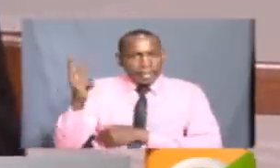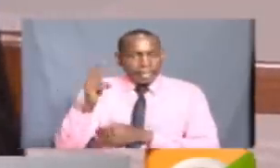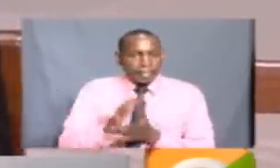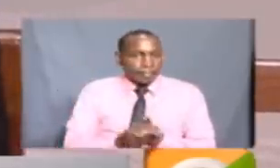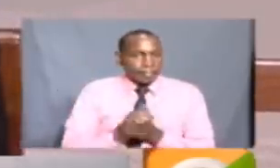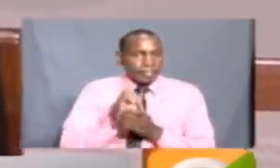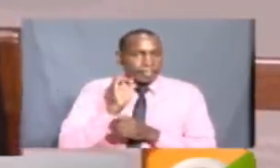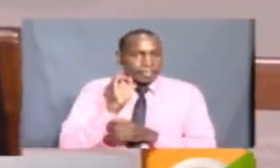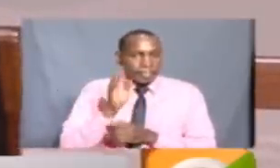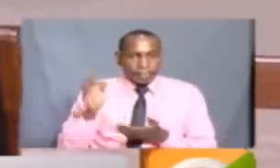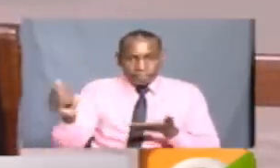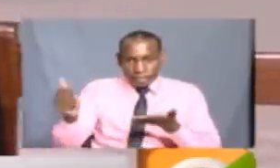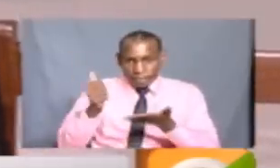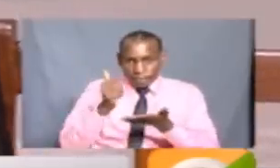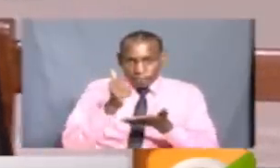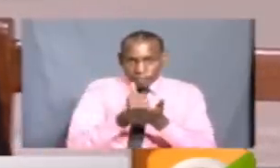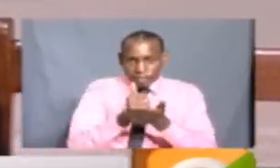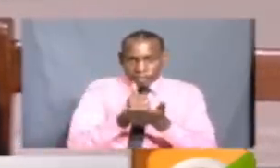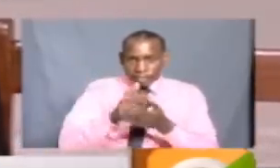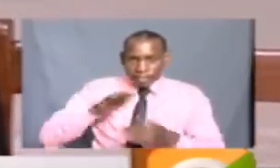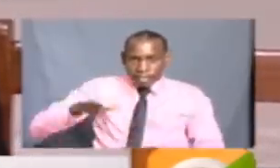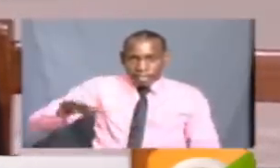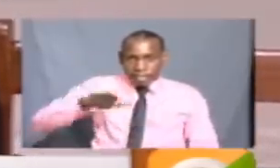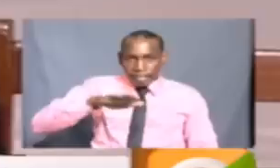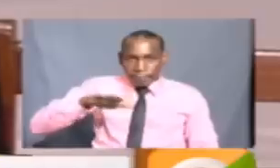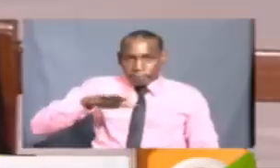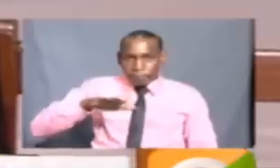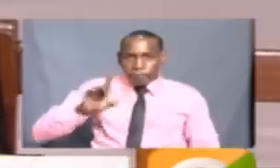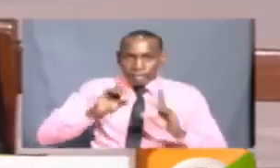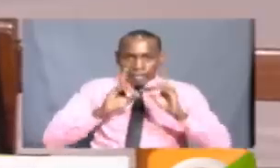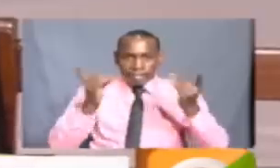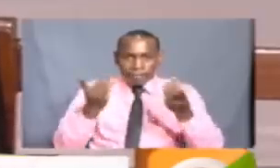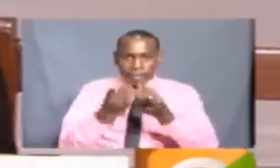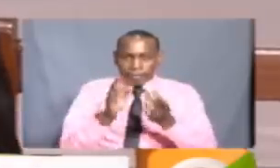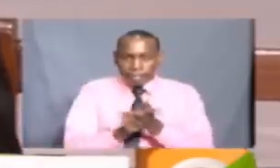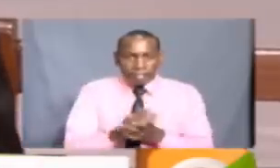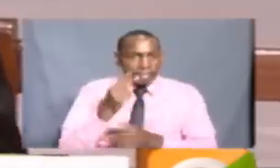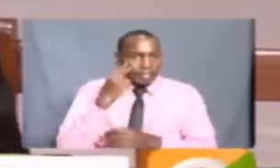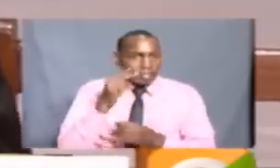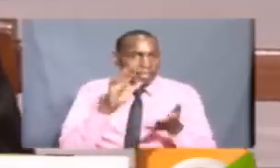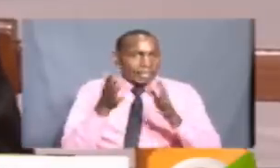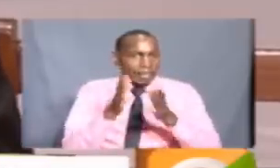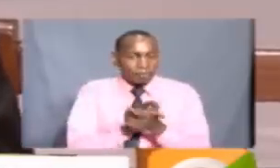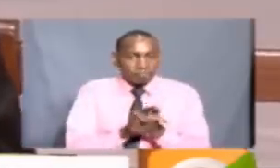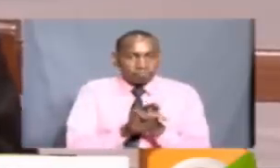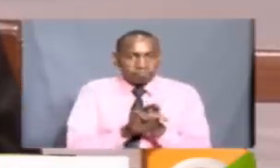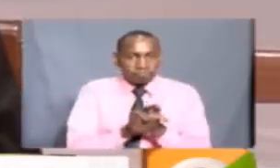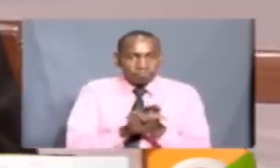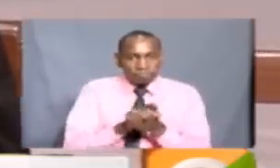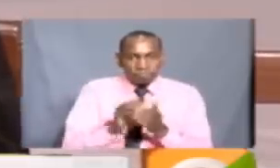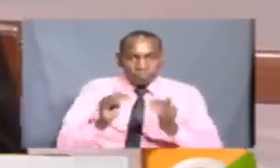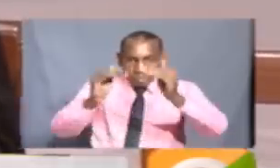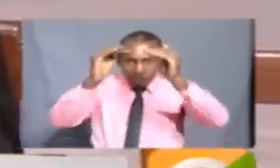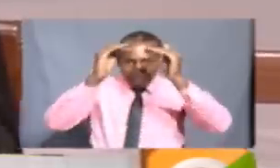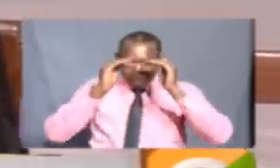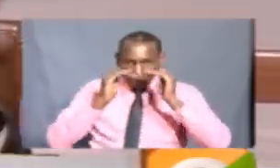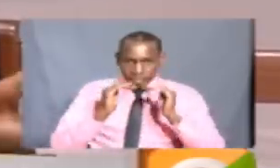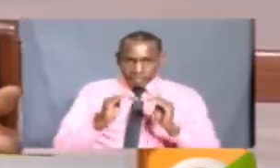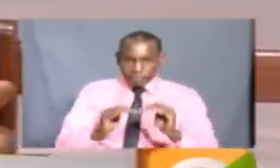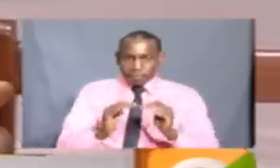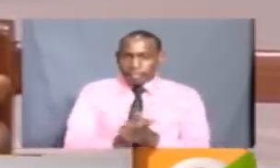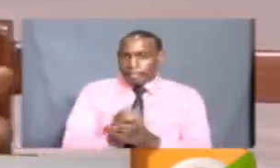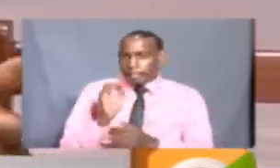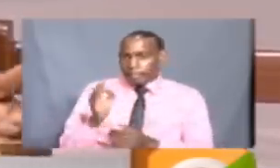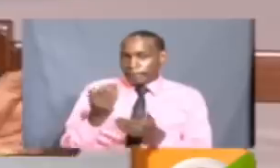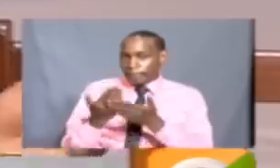if you are appointed to the environment portfolio, it is seen as a demotion. Mm-hmm. If you have been